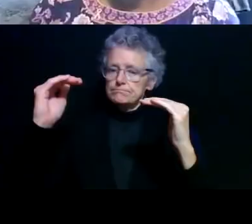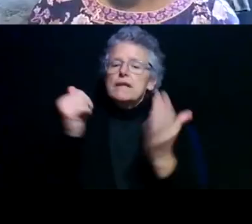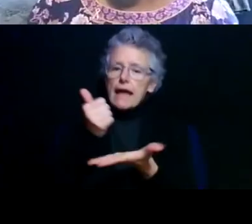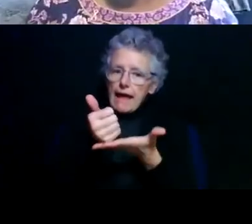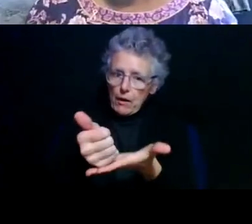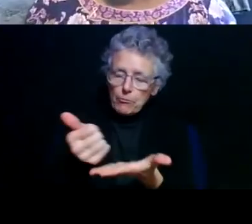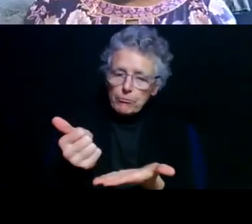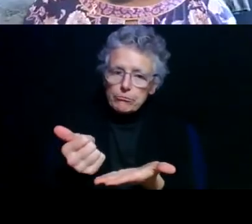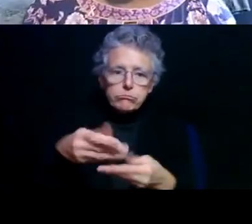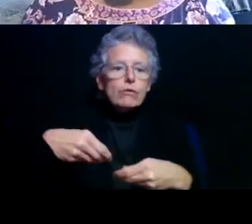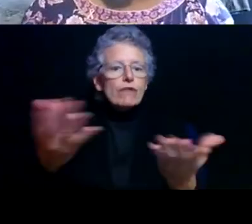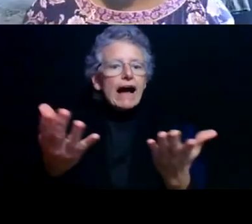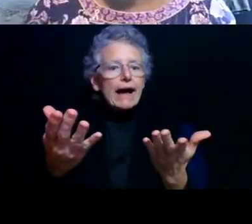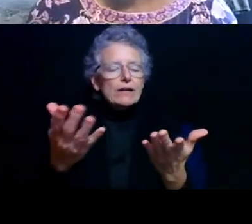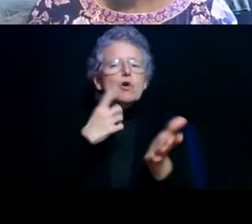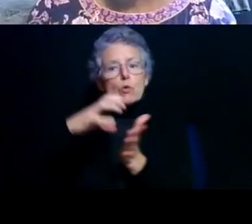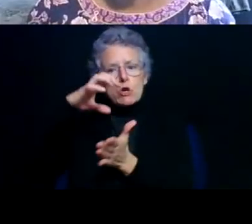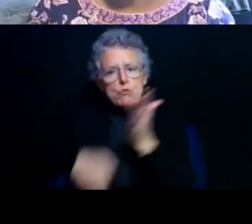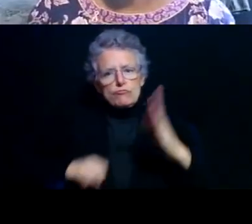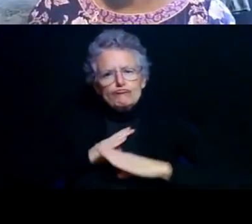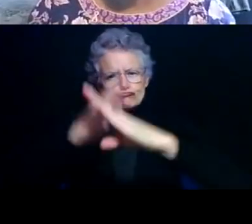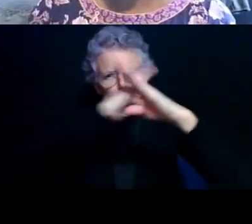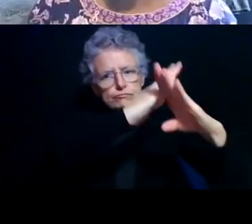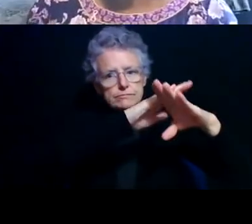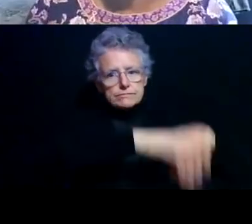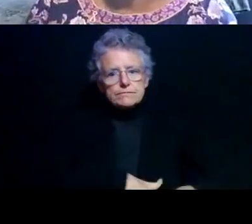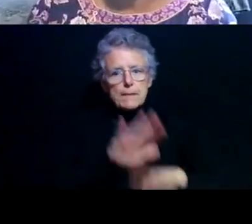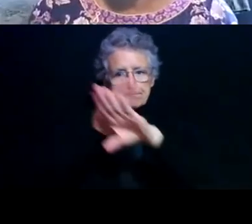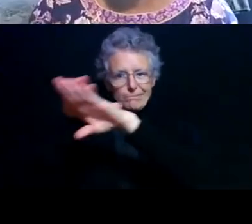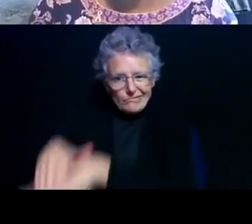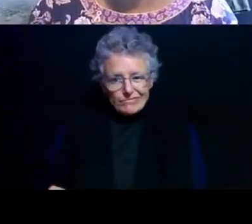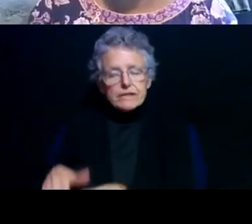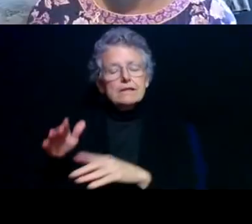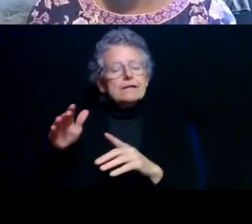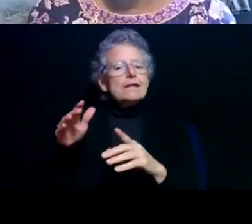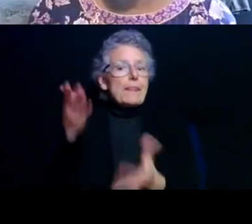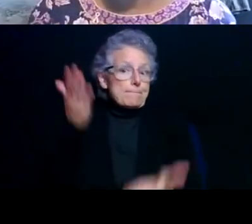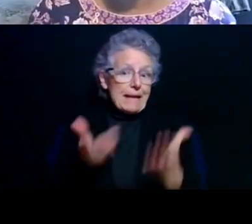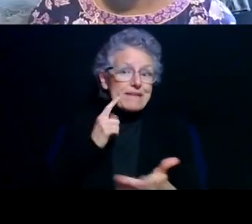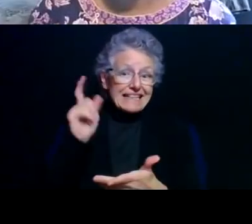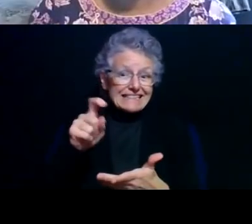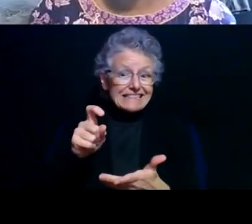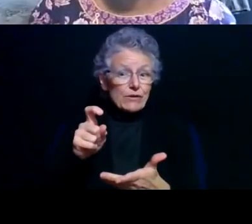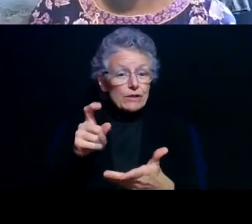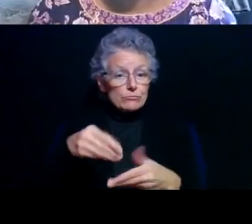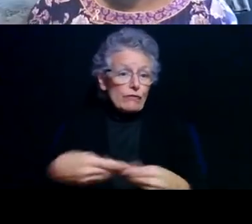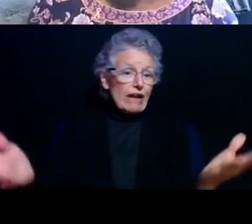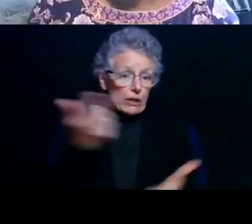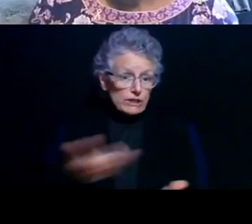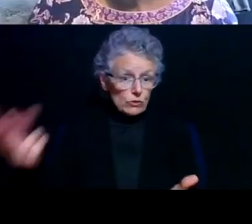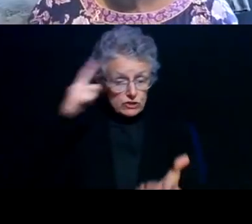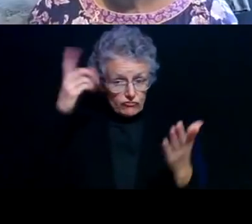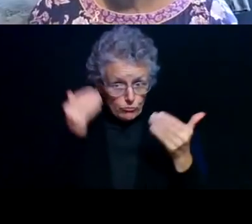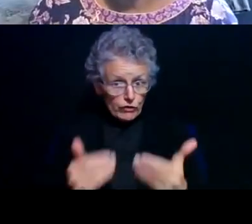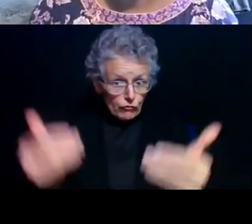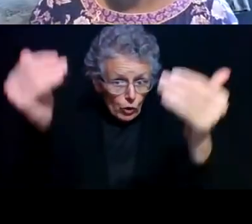provide, to remove the barriers and to provide the resources that may be necessary to move forward. We